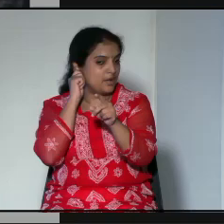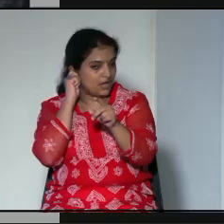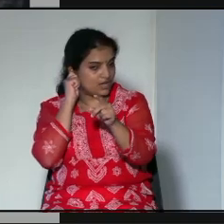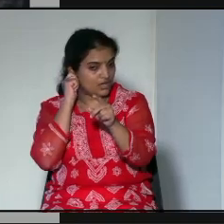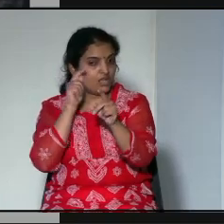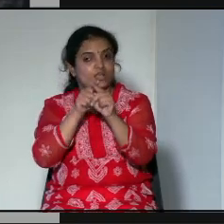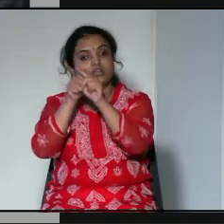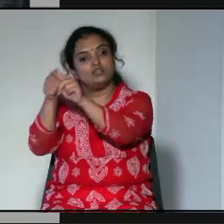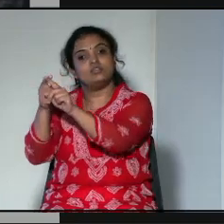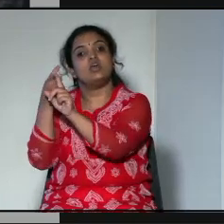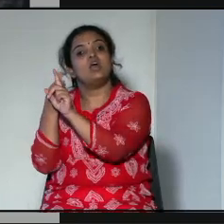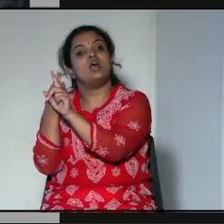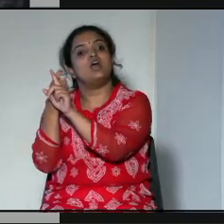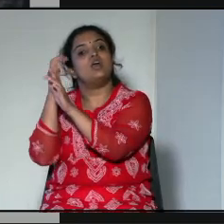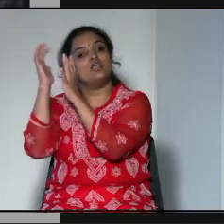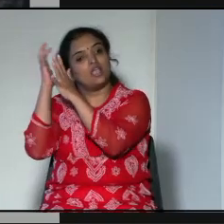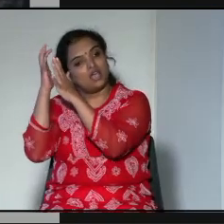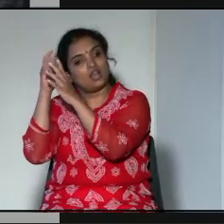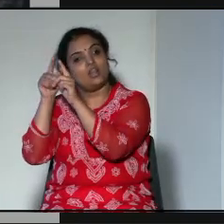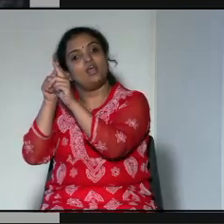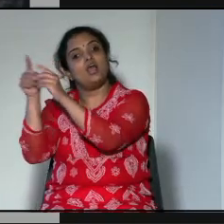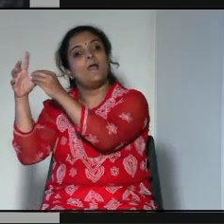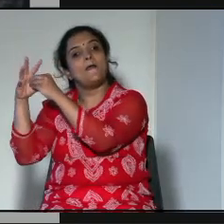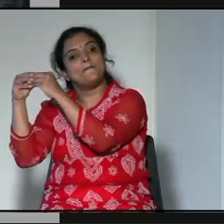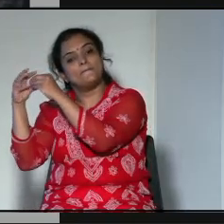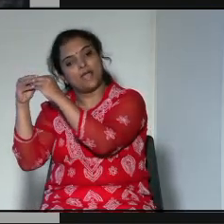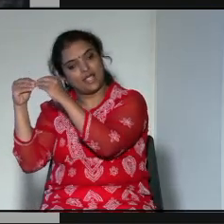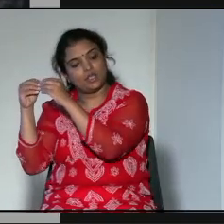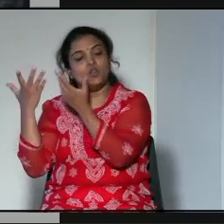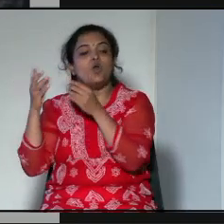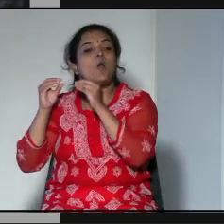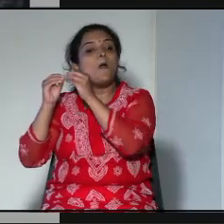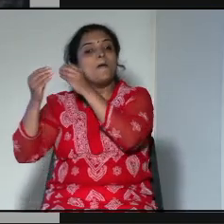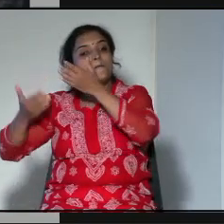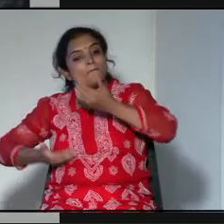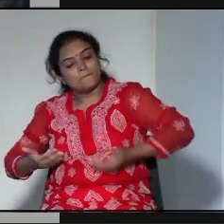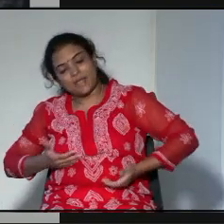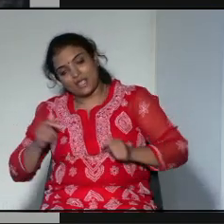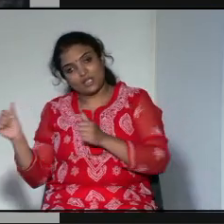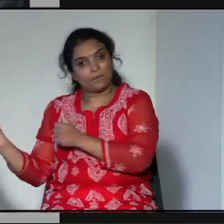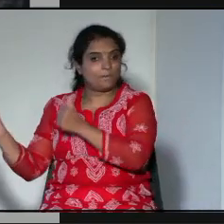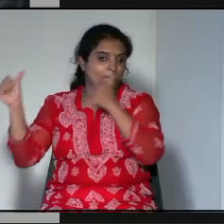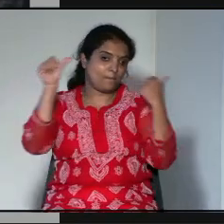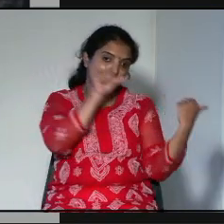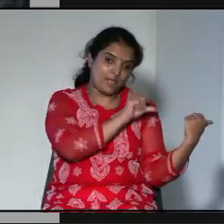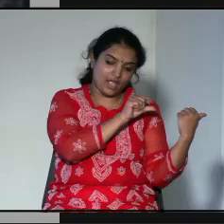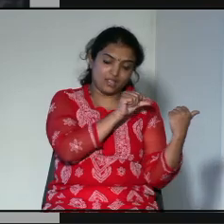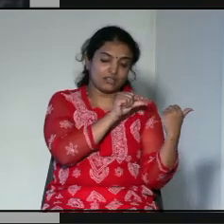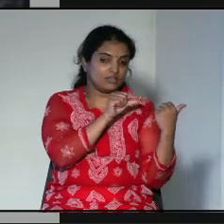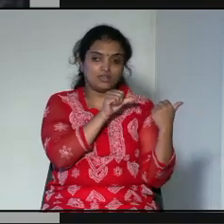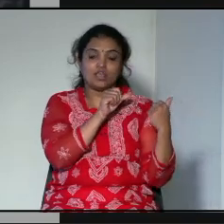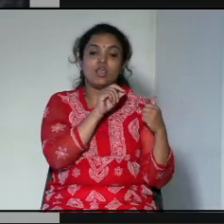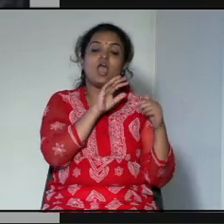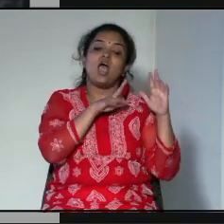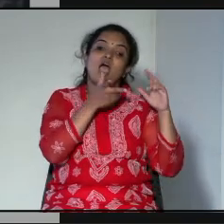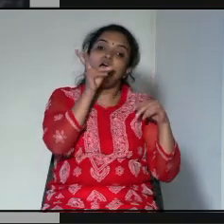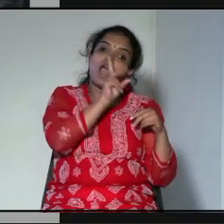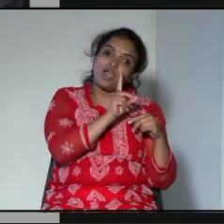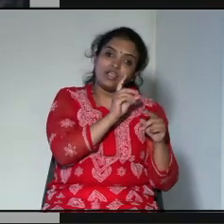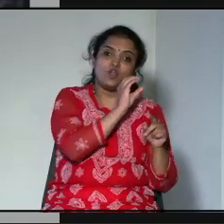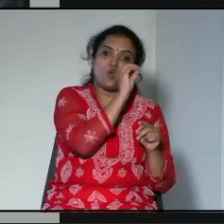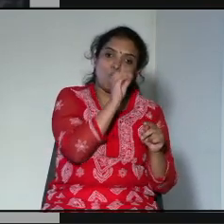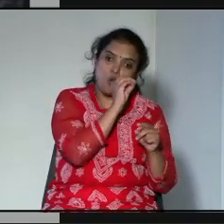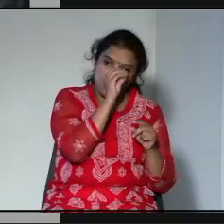Kerala, Aranmula and Kerala. Then back to Bengal. Then she travels through Orissa